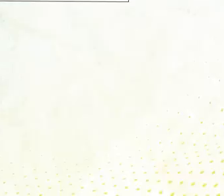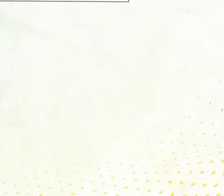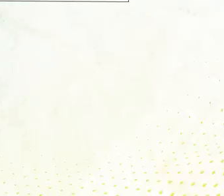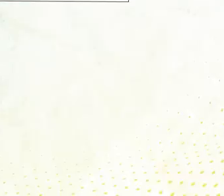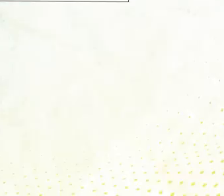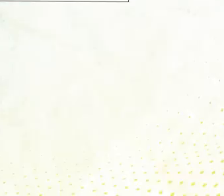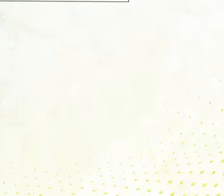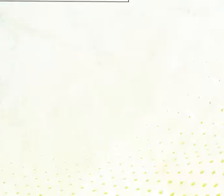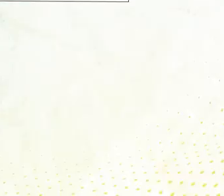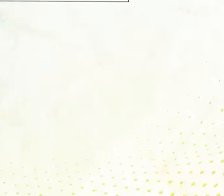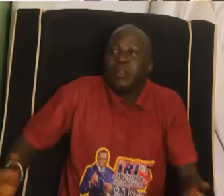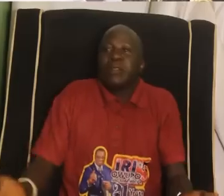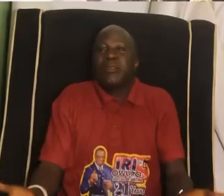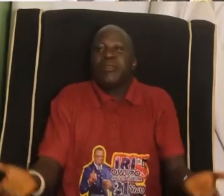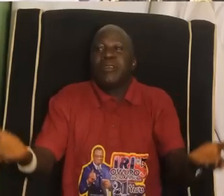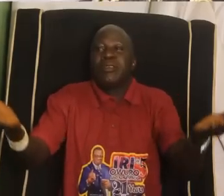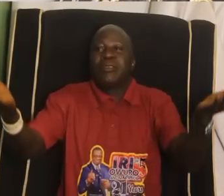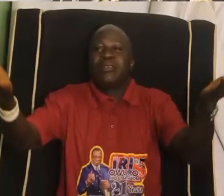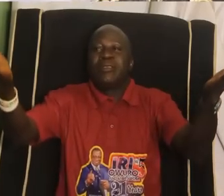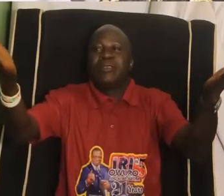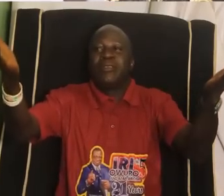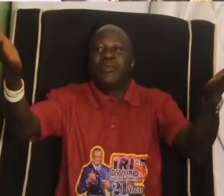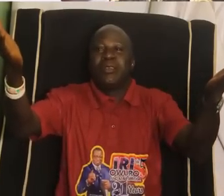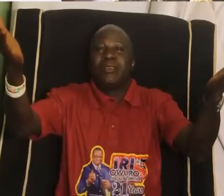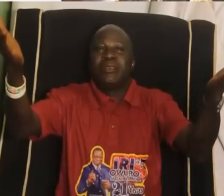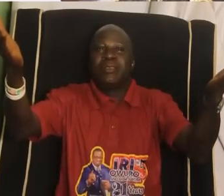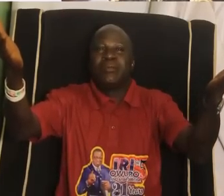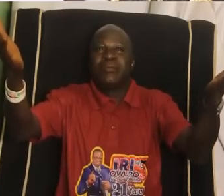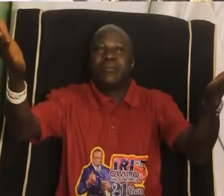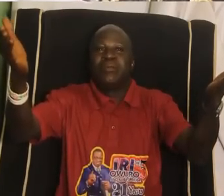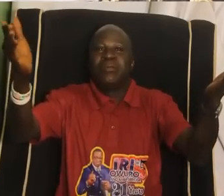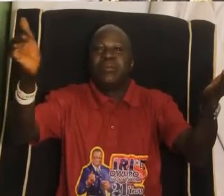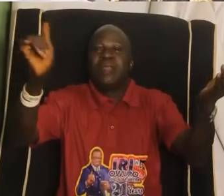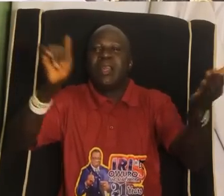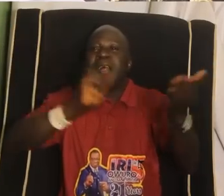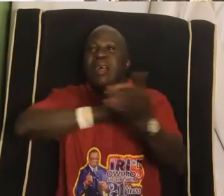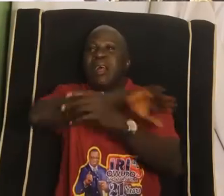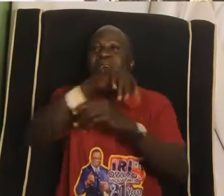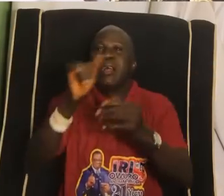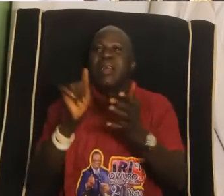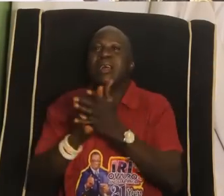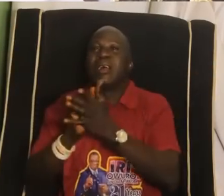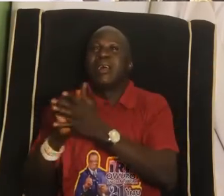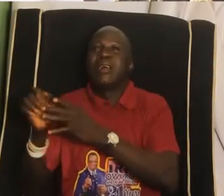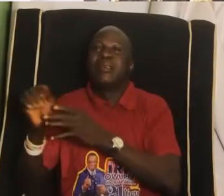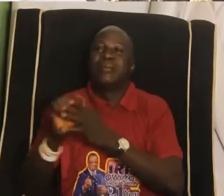mo dupe e ri mi ni yi o e gbe soke lift up your hand so pe afara e fa